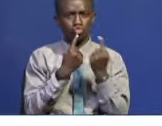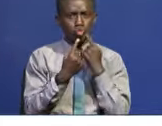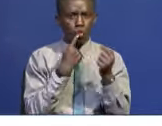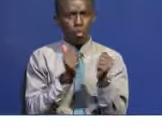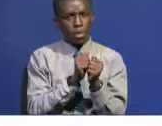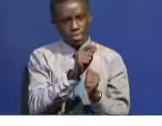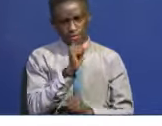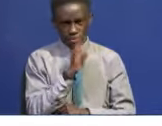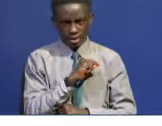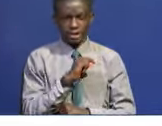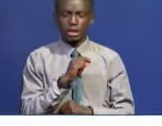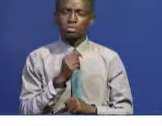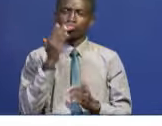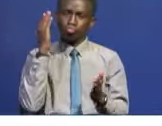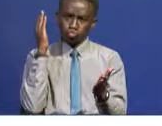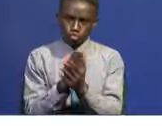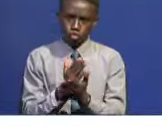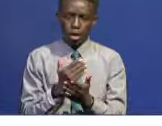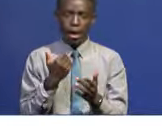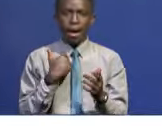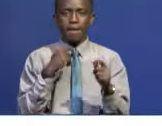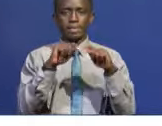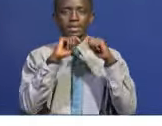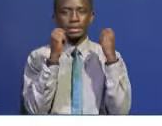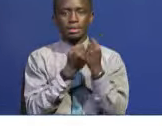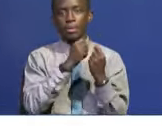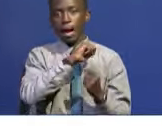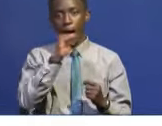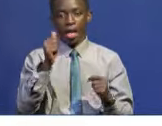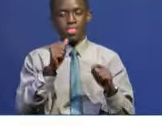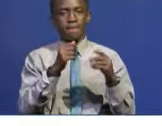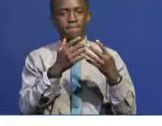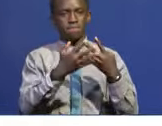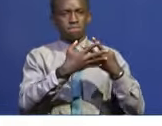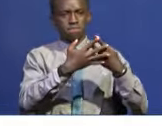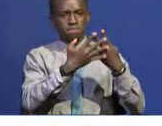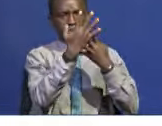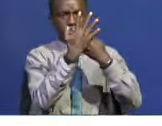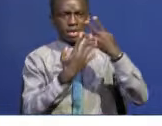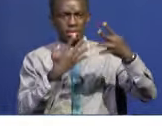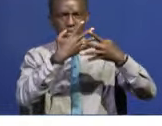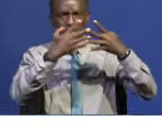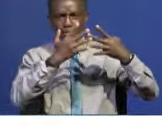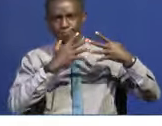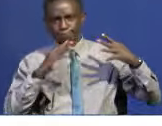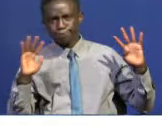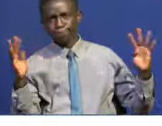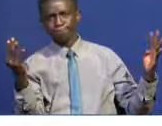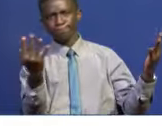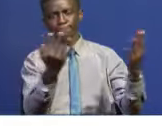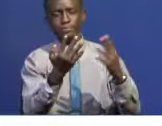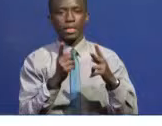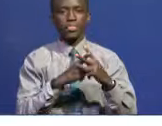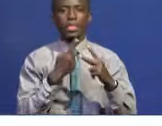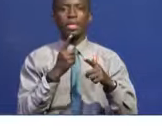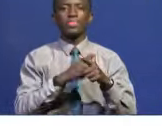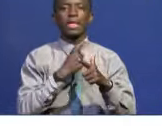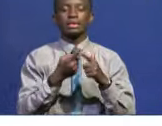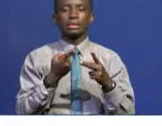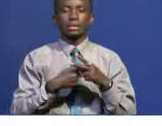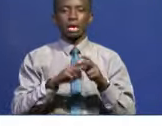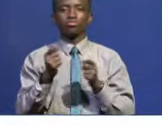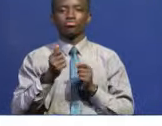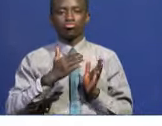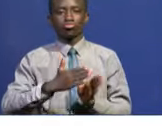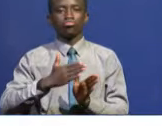there's a team that made a fence and they started parking there. And the students say that the president said this